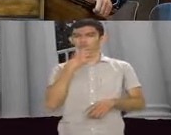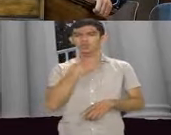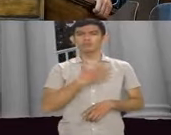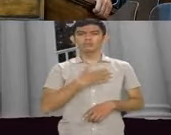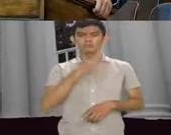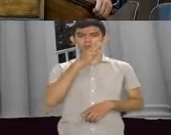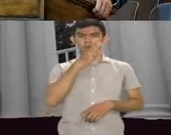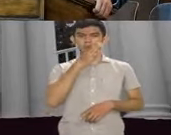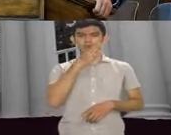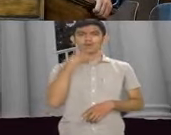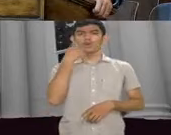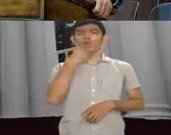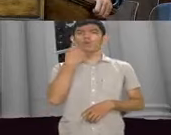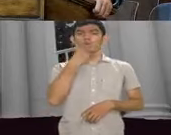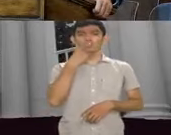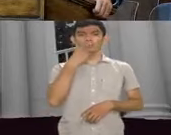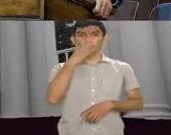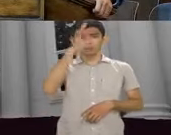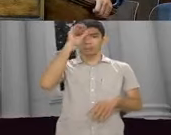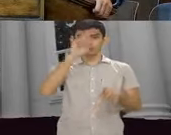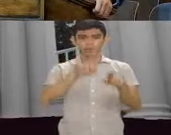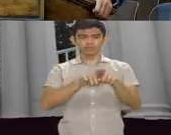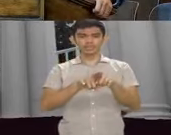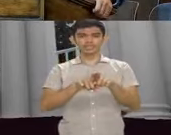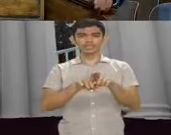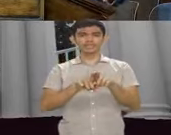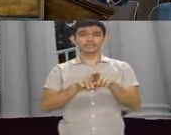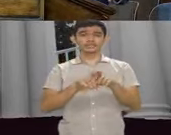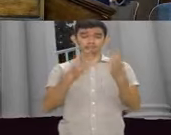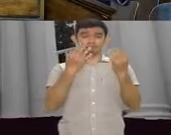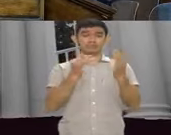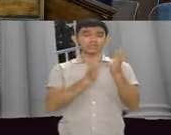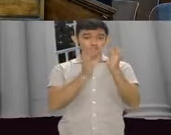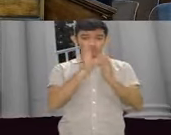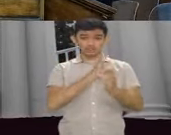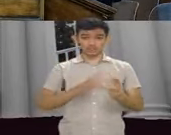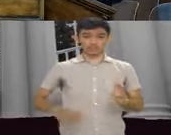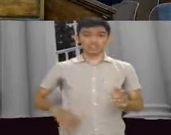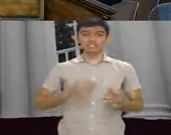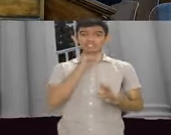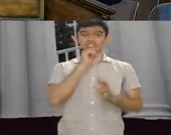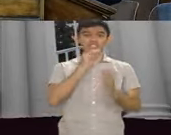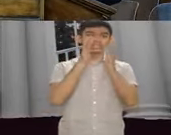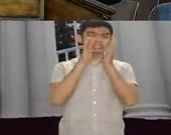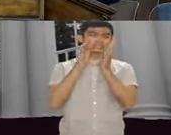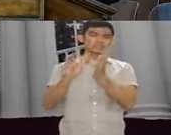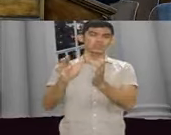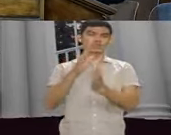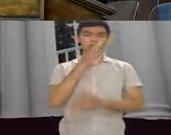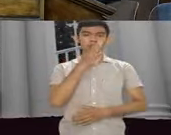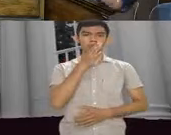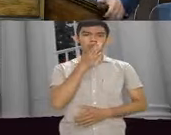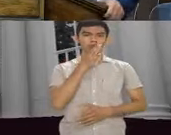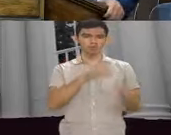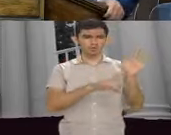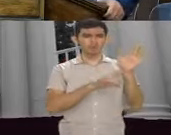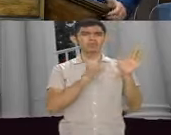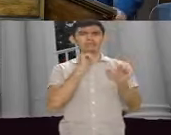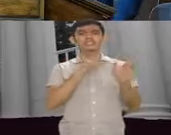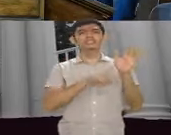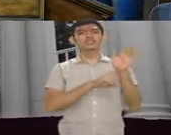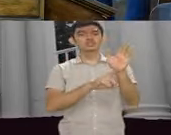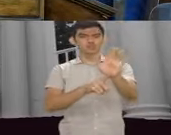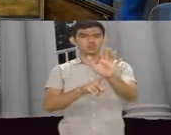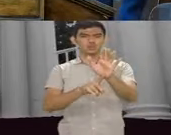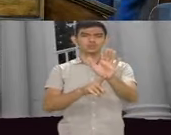my mother? Who are my brethren? Now, was Jesus ignoring his mother? Was Jesus showing